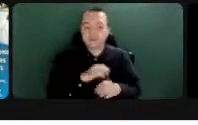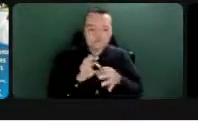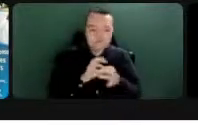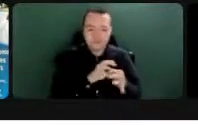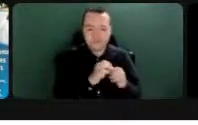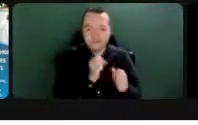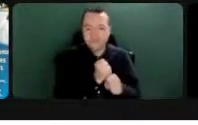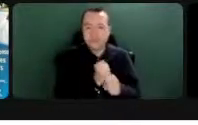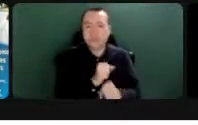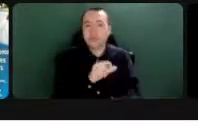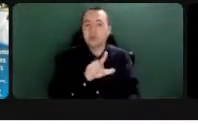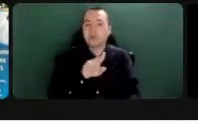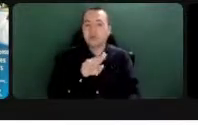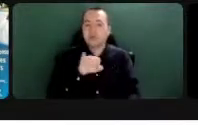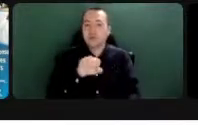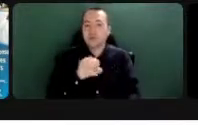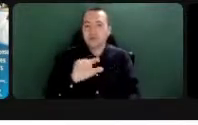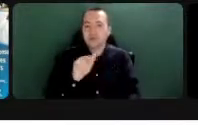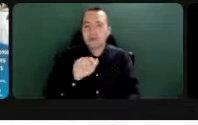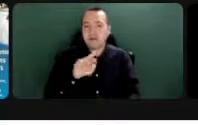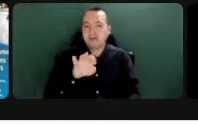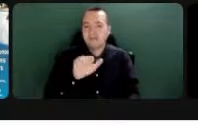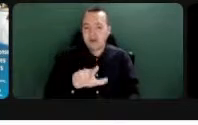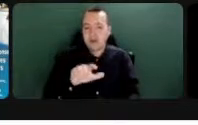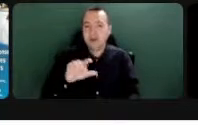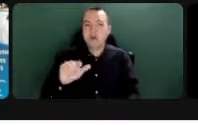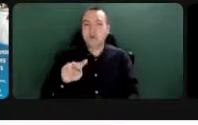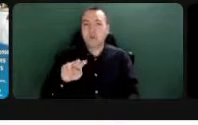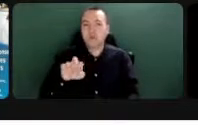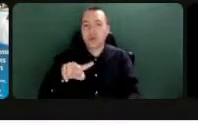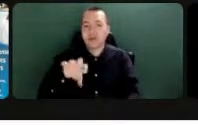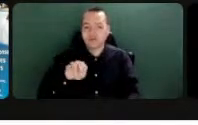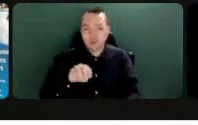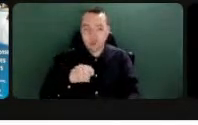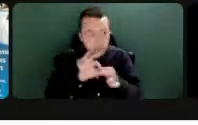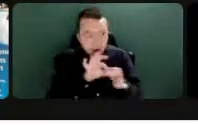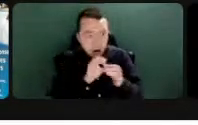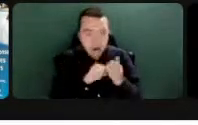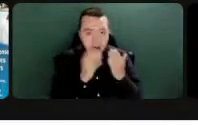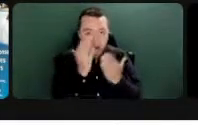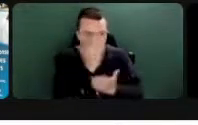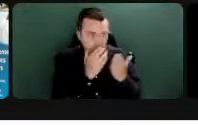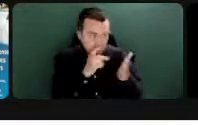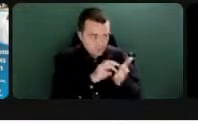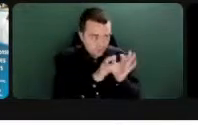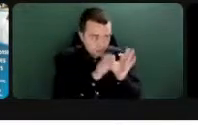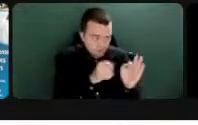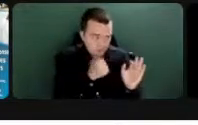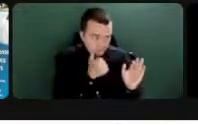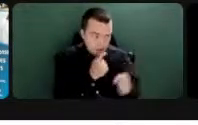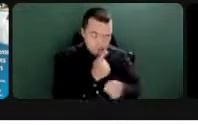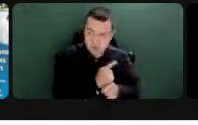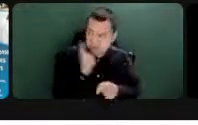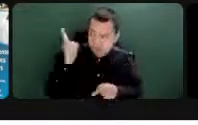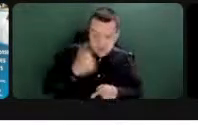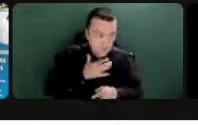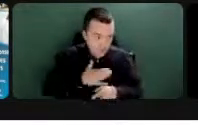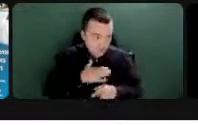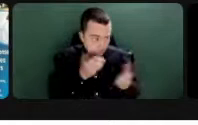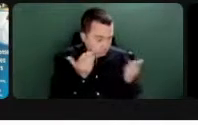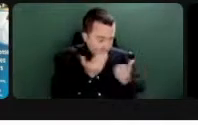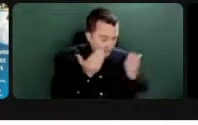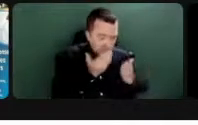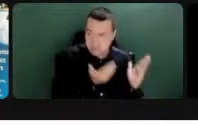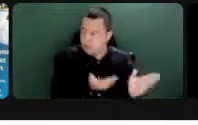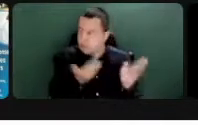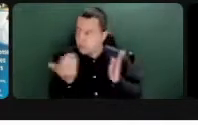were preparing was what you wanted. Each of the summaries was approved by myself as research director, then translated into